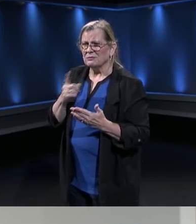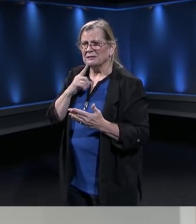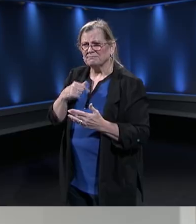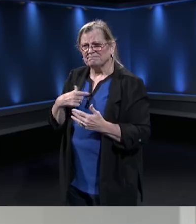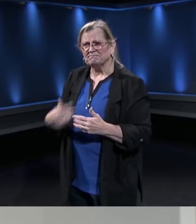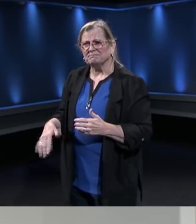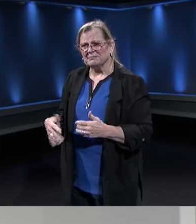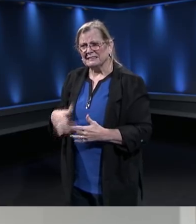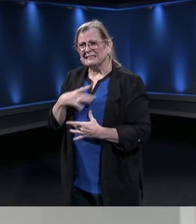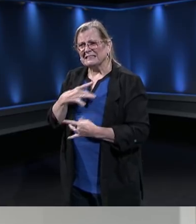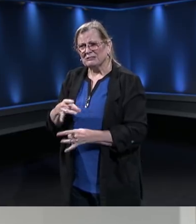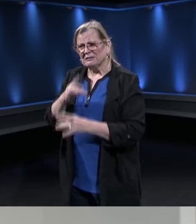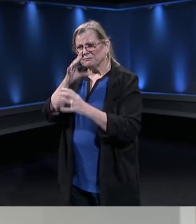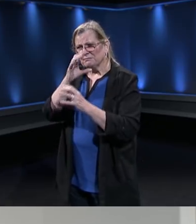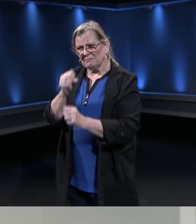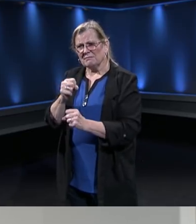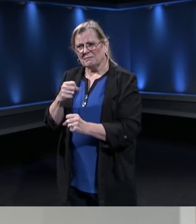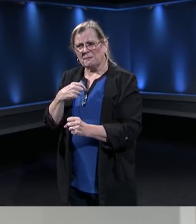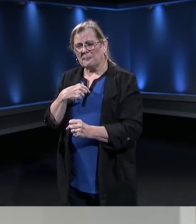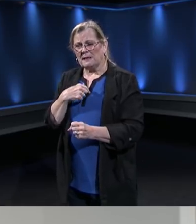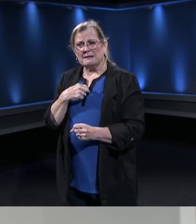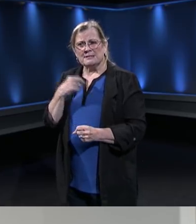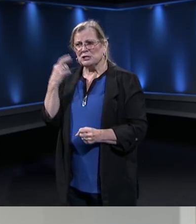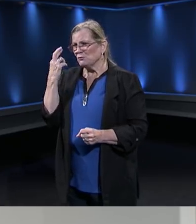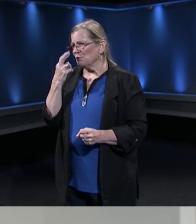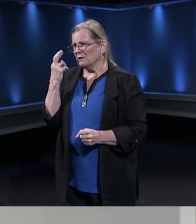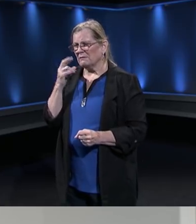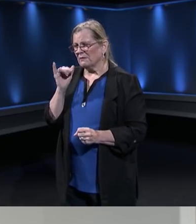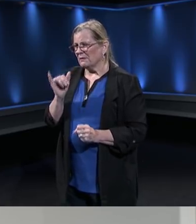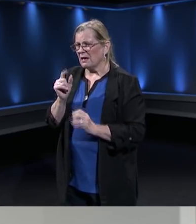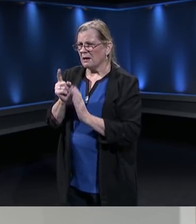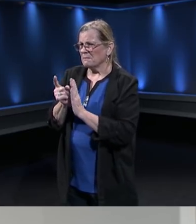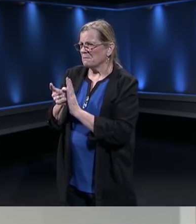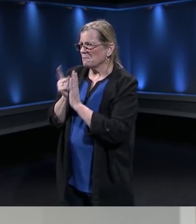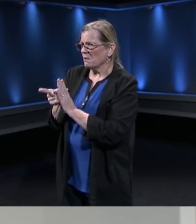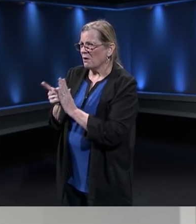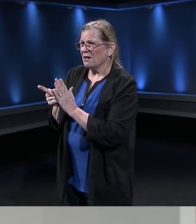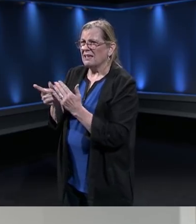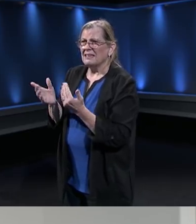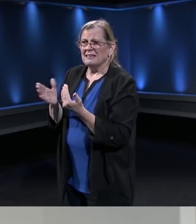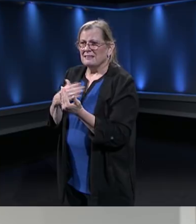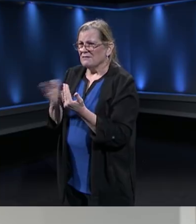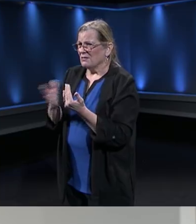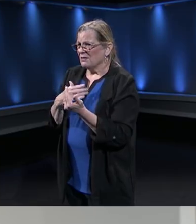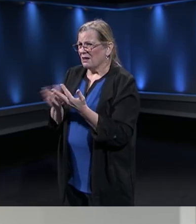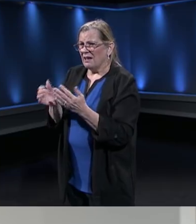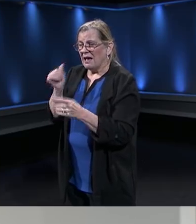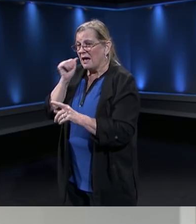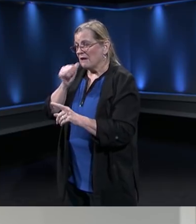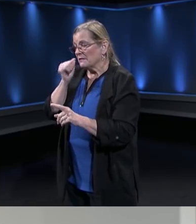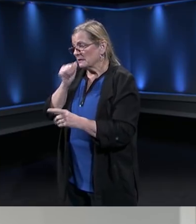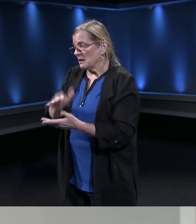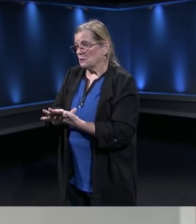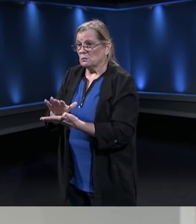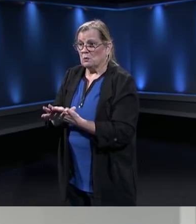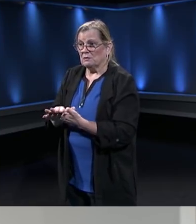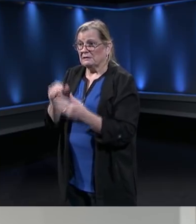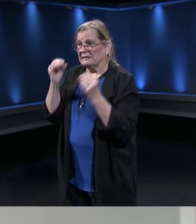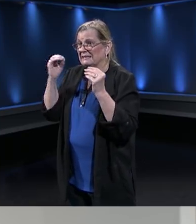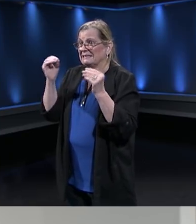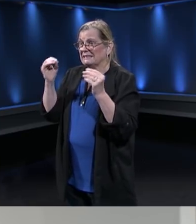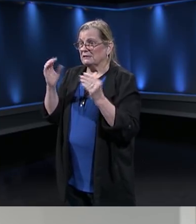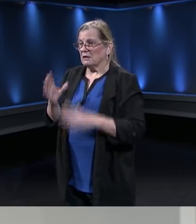maybe sometimes it's just that moment of, even in traditional school, the teacher is not talking the whole